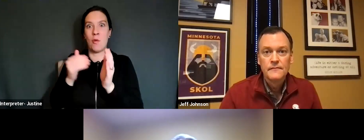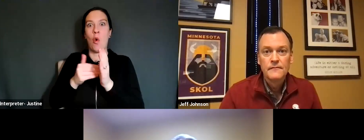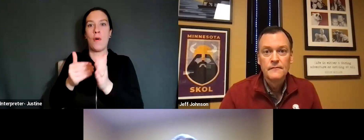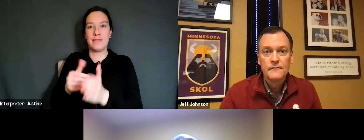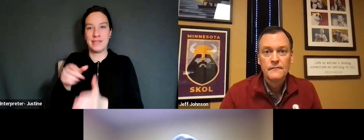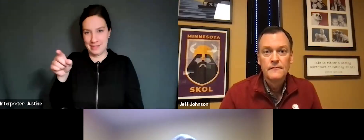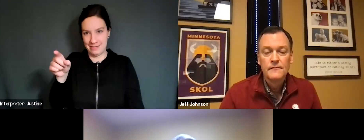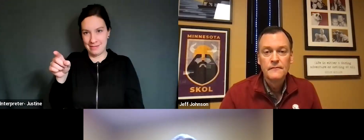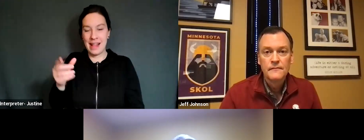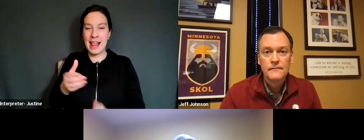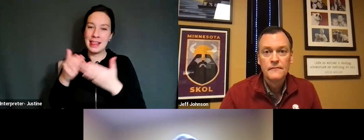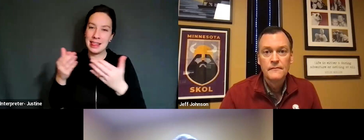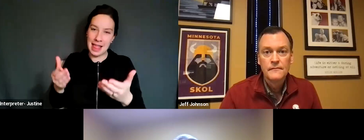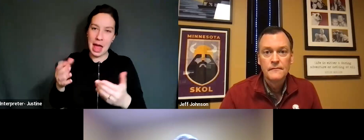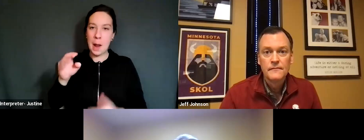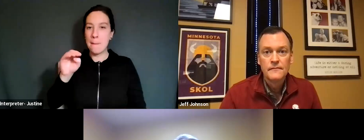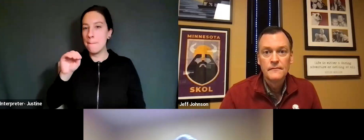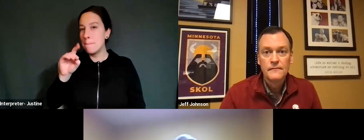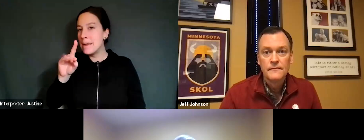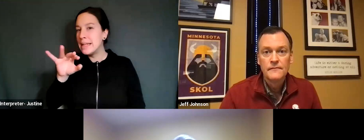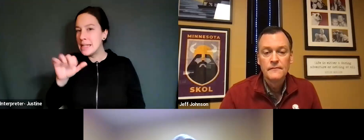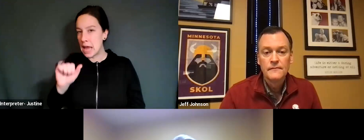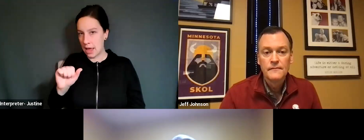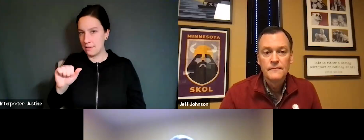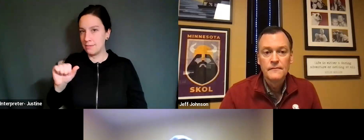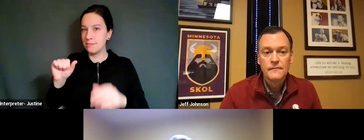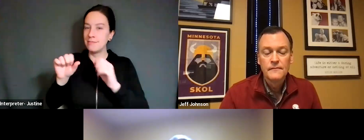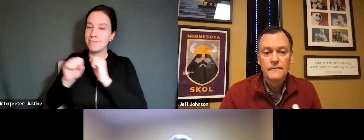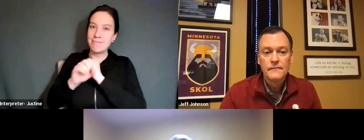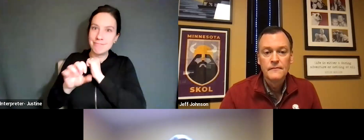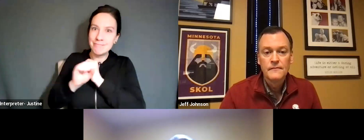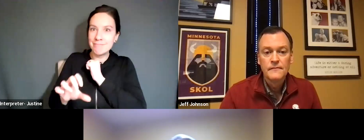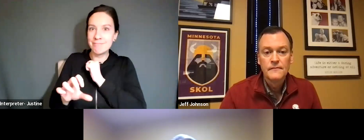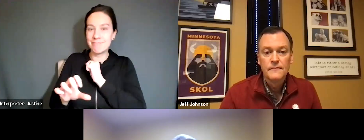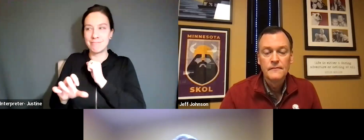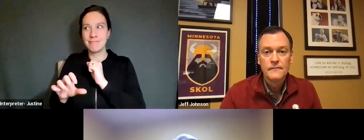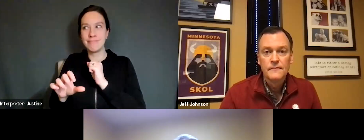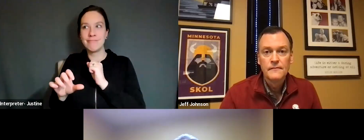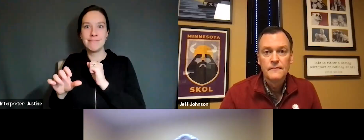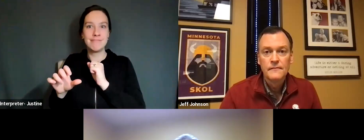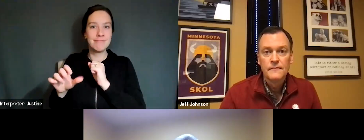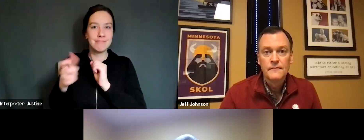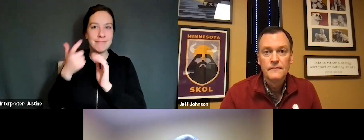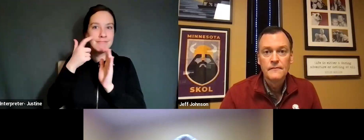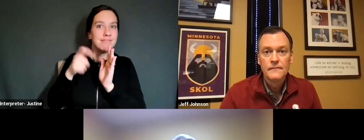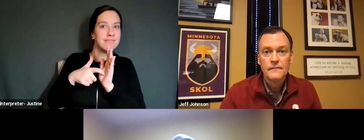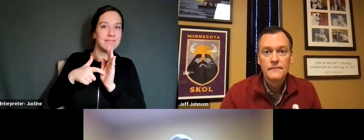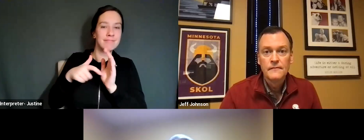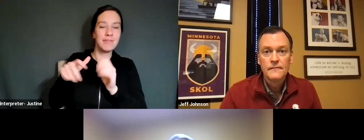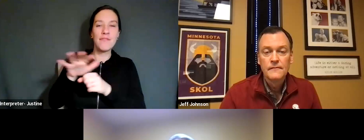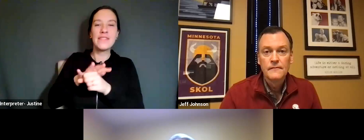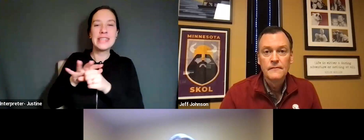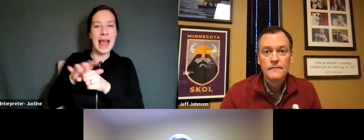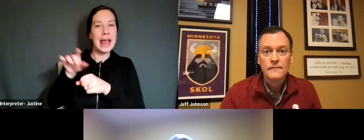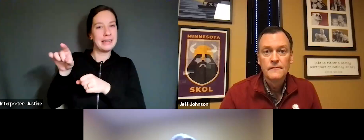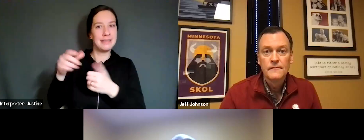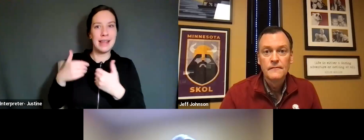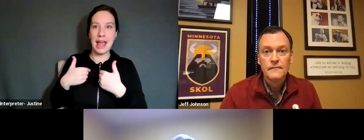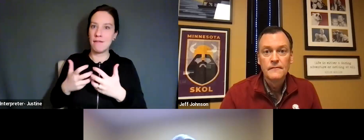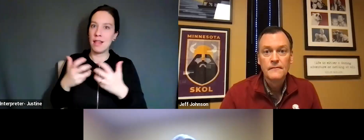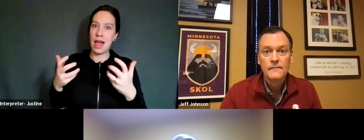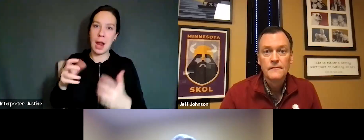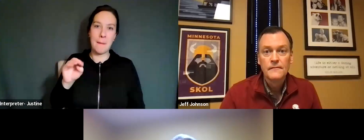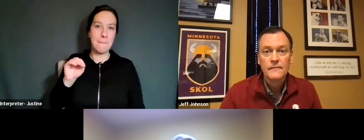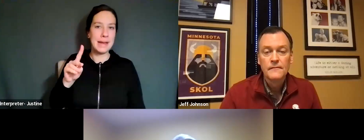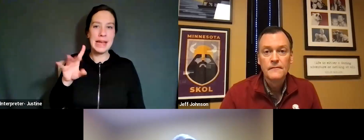lot of media surrounding these placements. A lot of the facilities that are getting these dogs have media, you